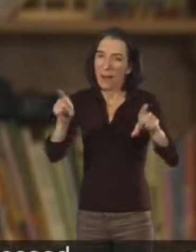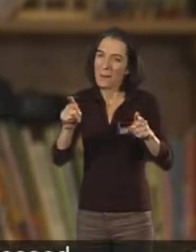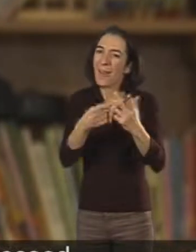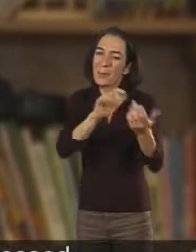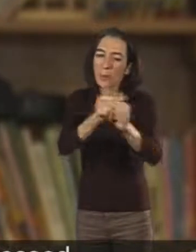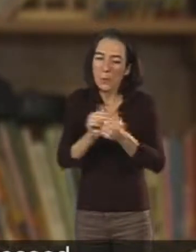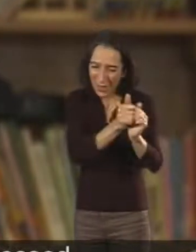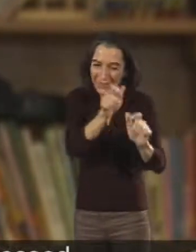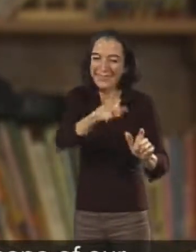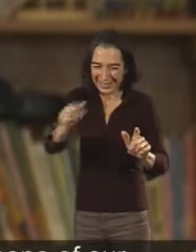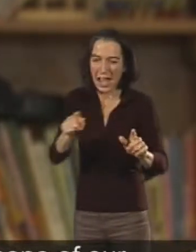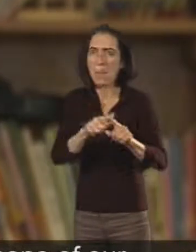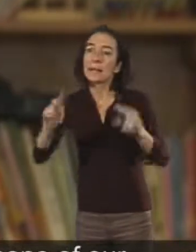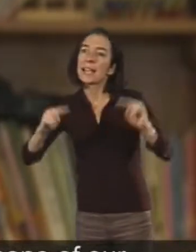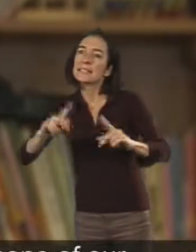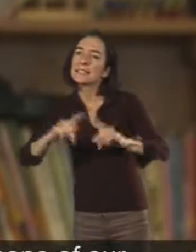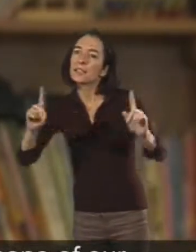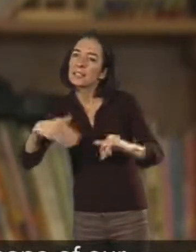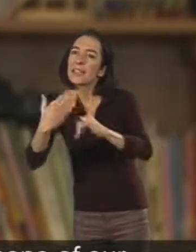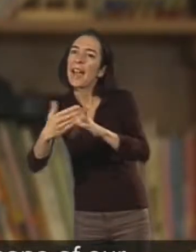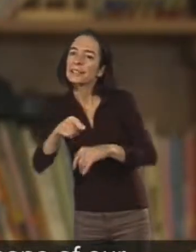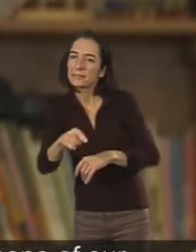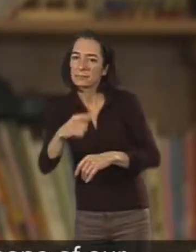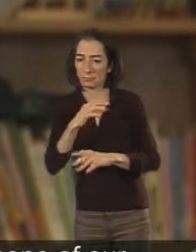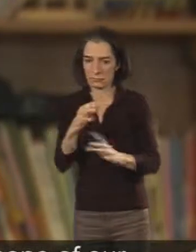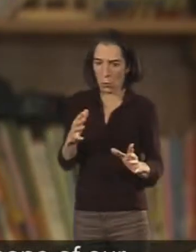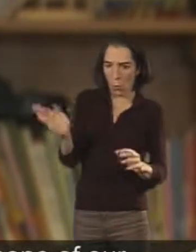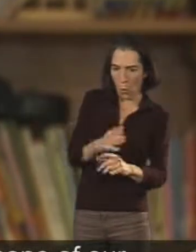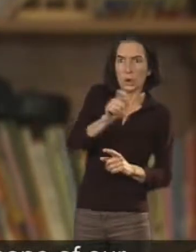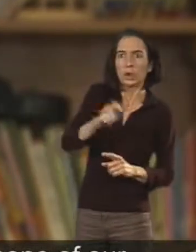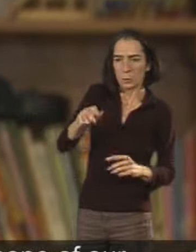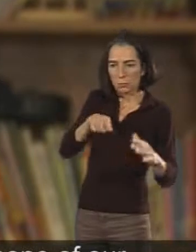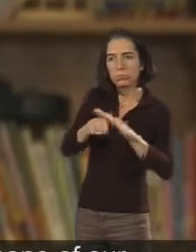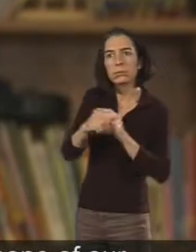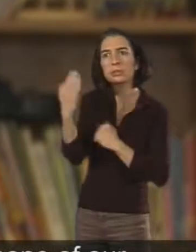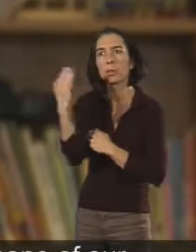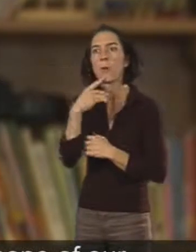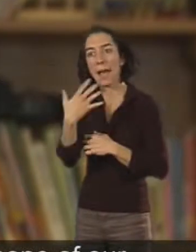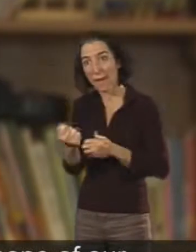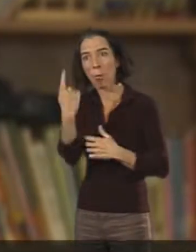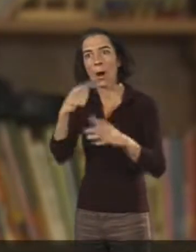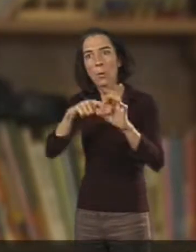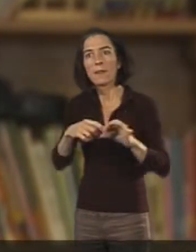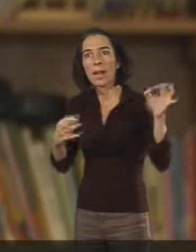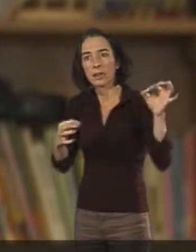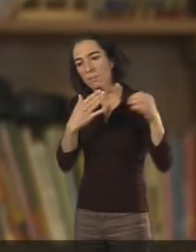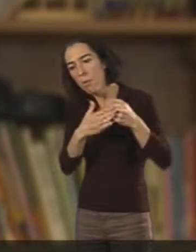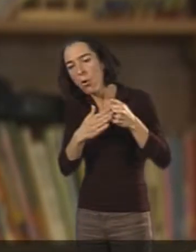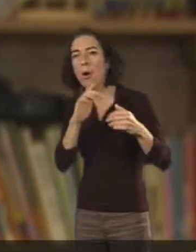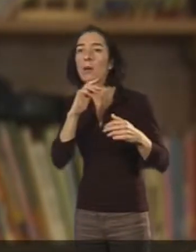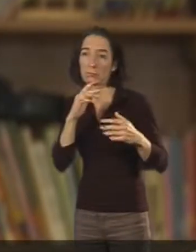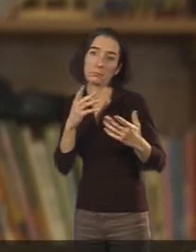So none of our students, I think it would be fair to say that, none of our students leave school without a qualification of some sort.